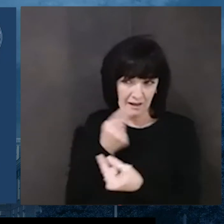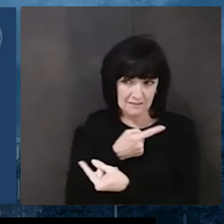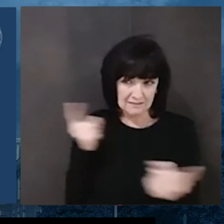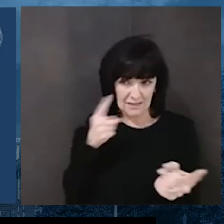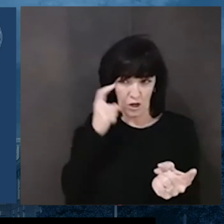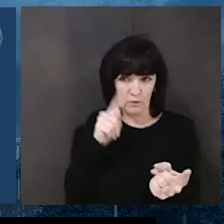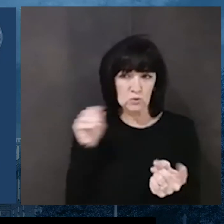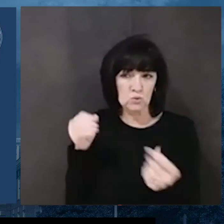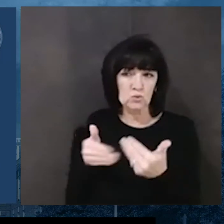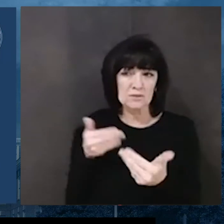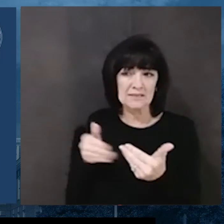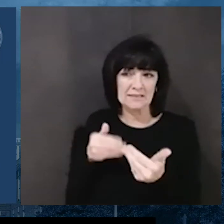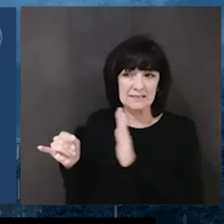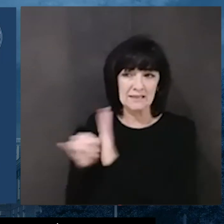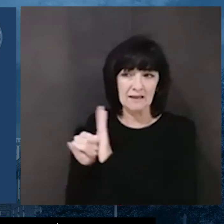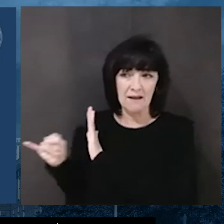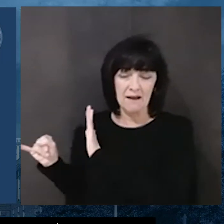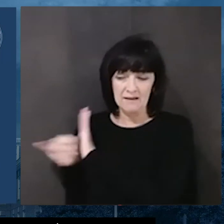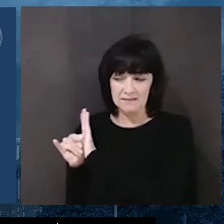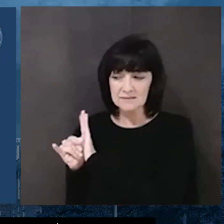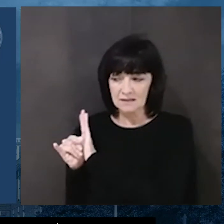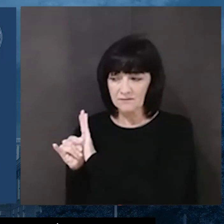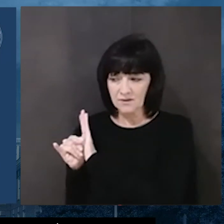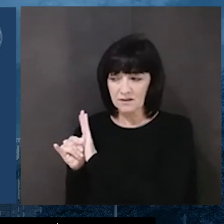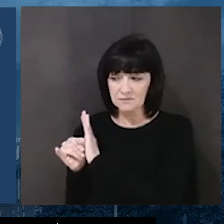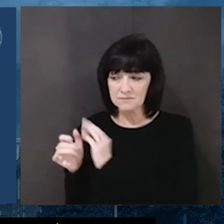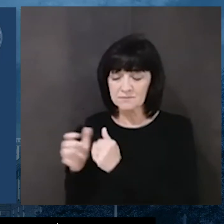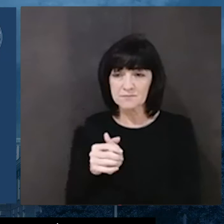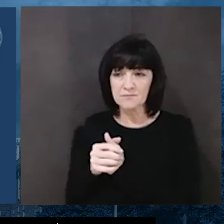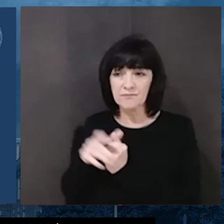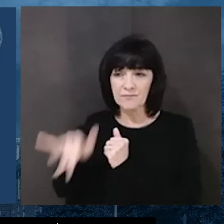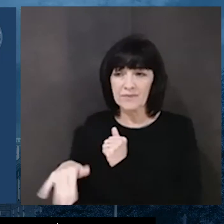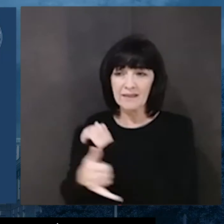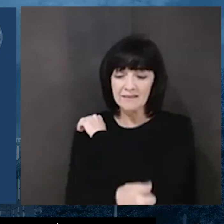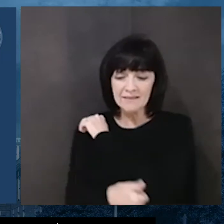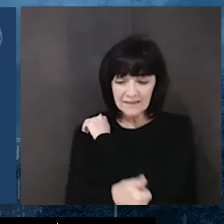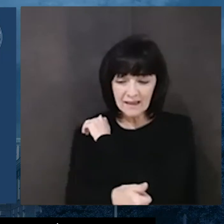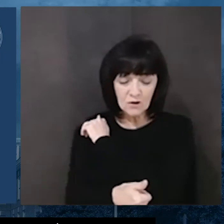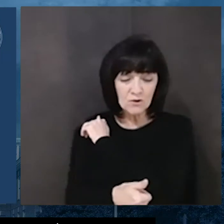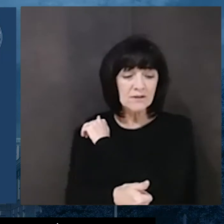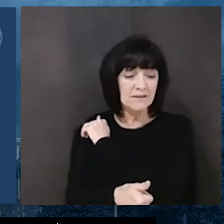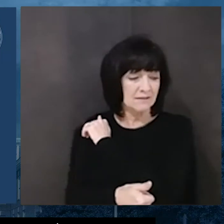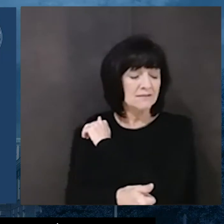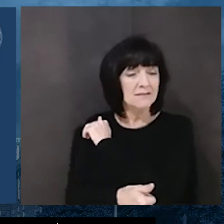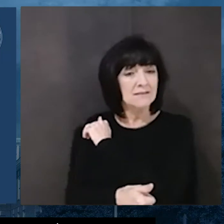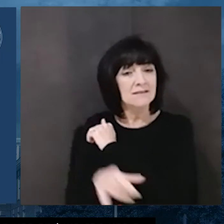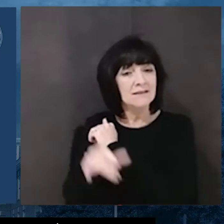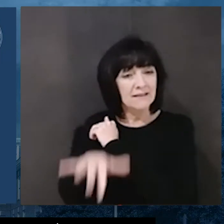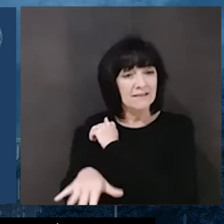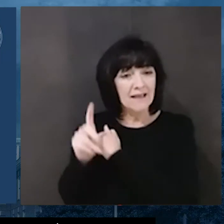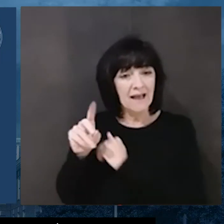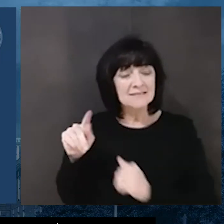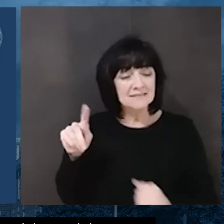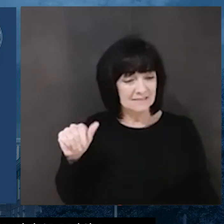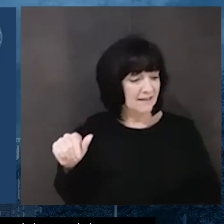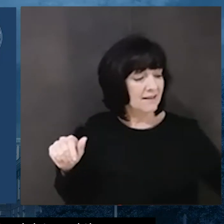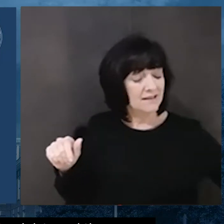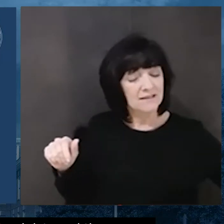to a certain extent. We do use county level data, municipal level data to